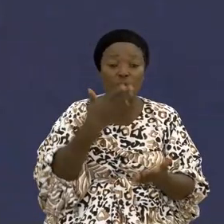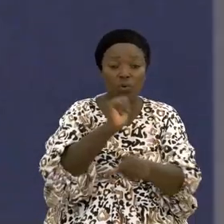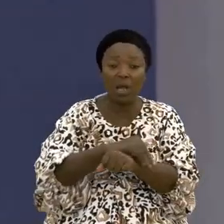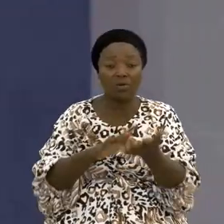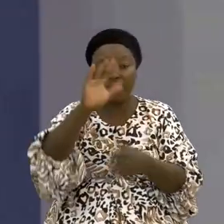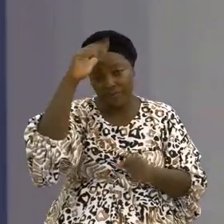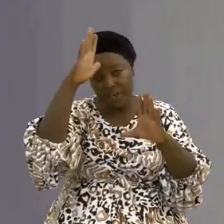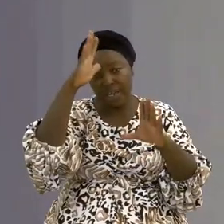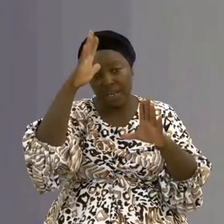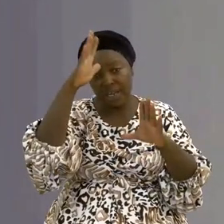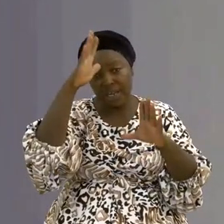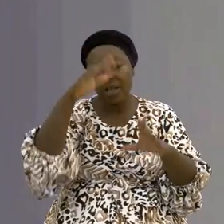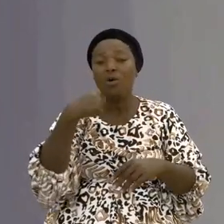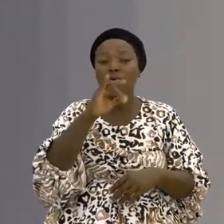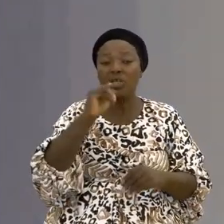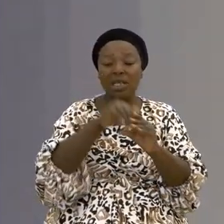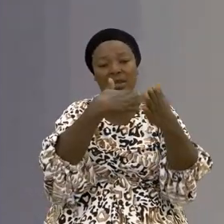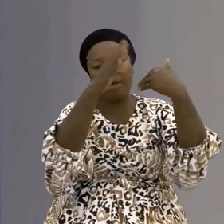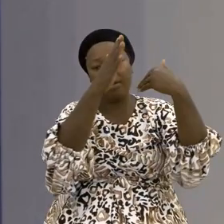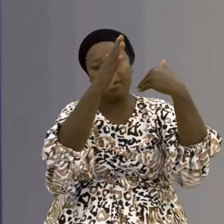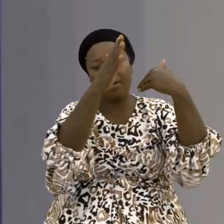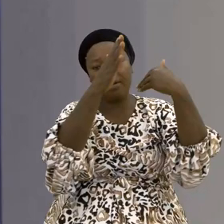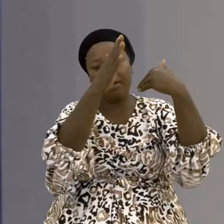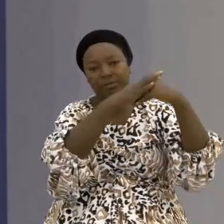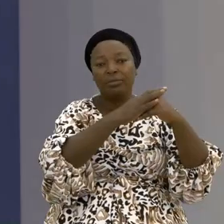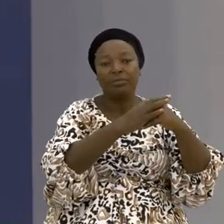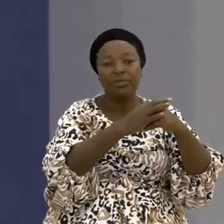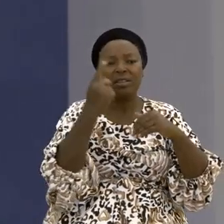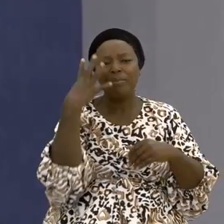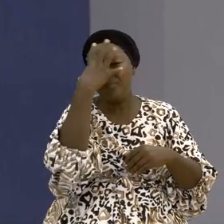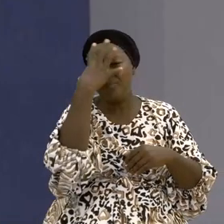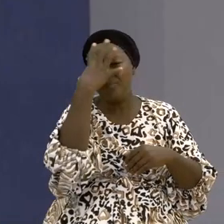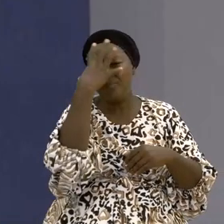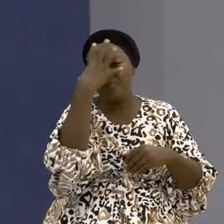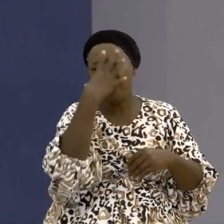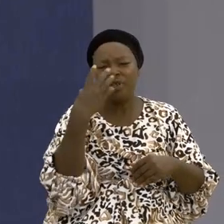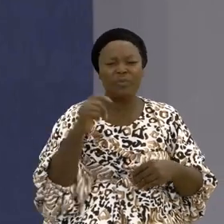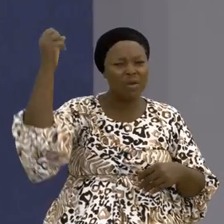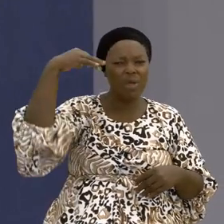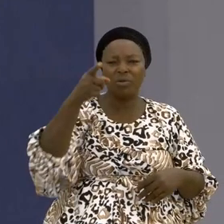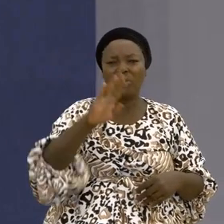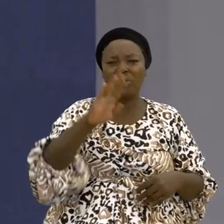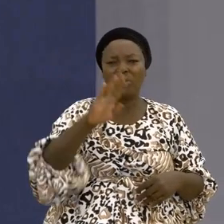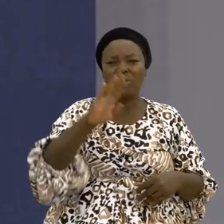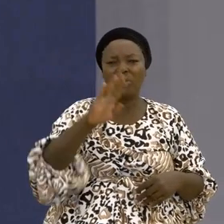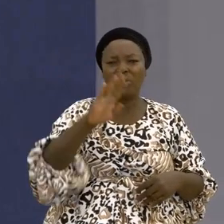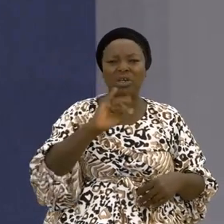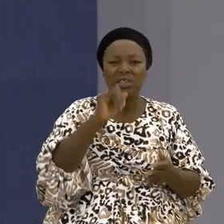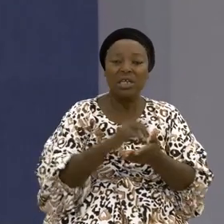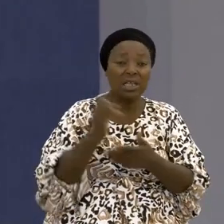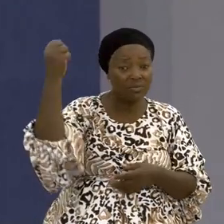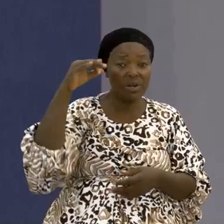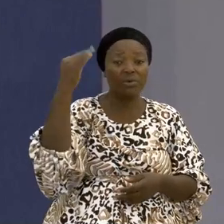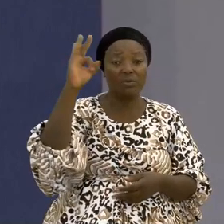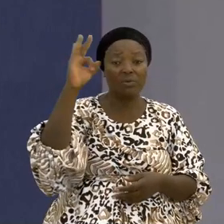who is in heaven. The beauty of the grace of God is that that grace of God can be seen.